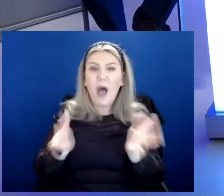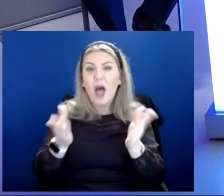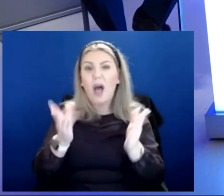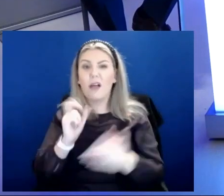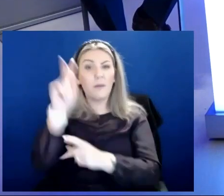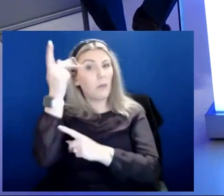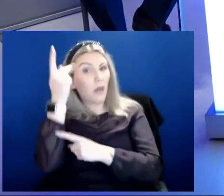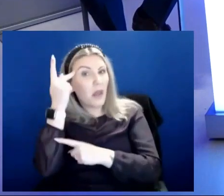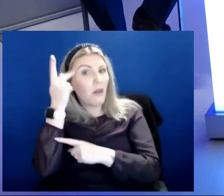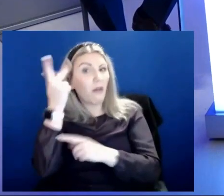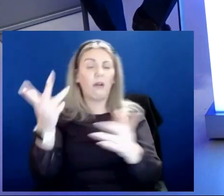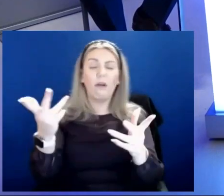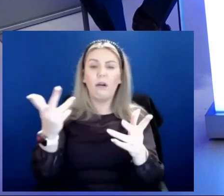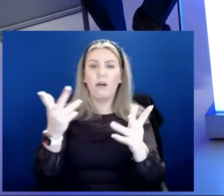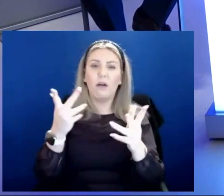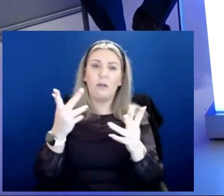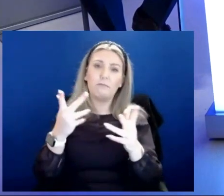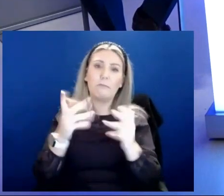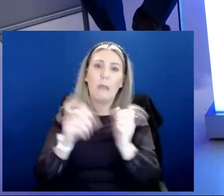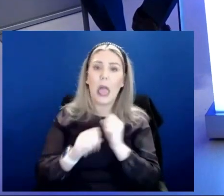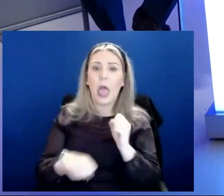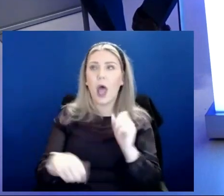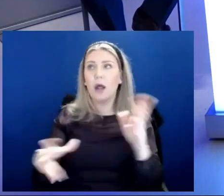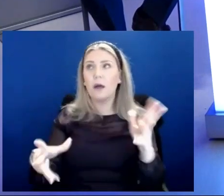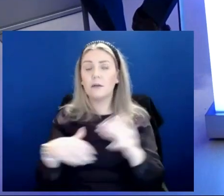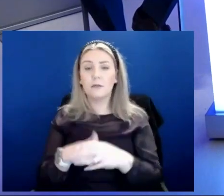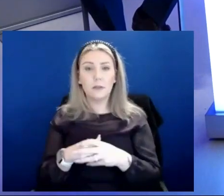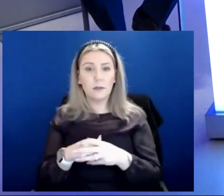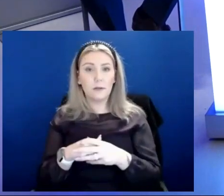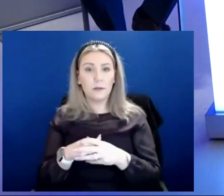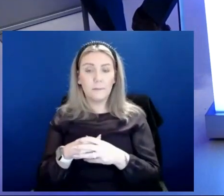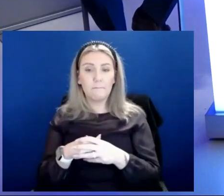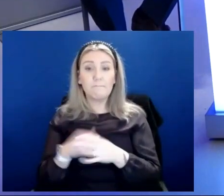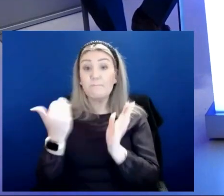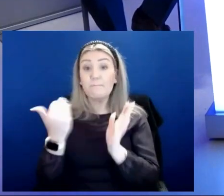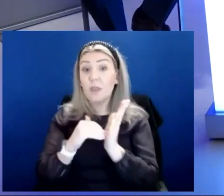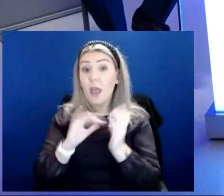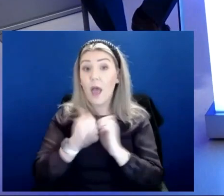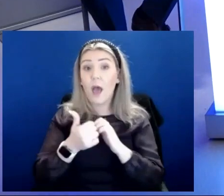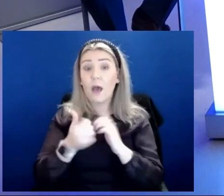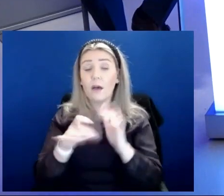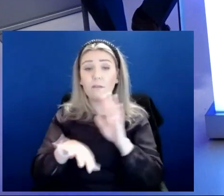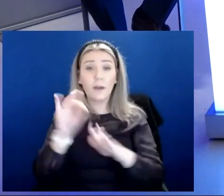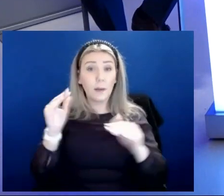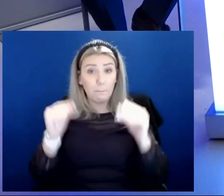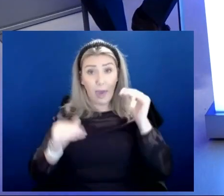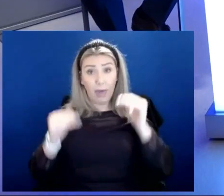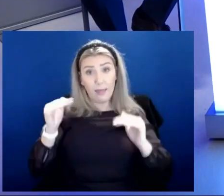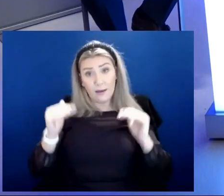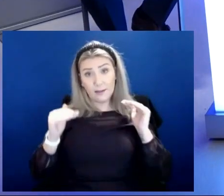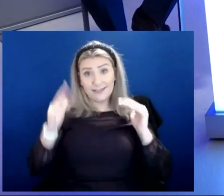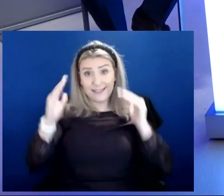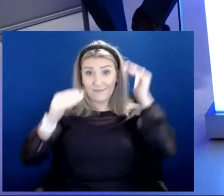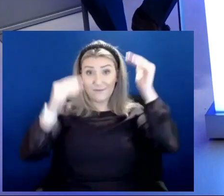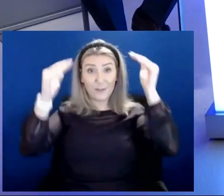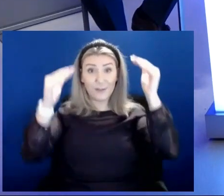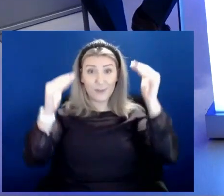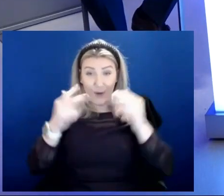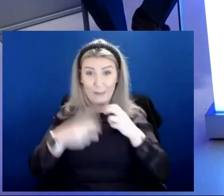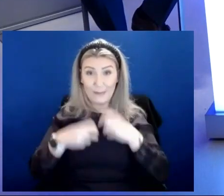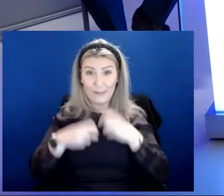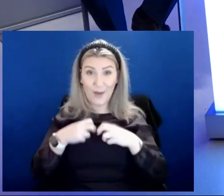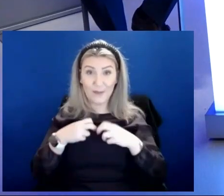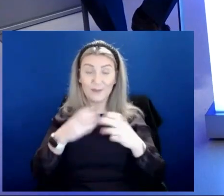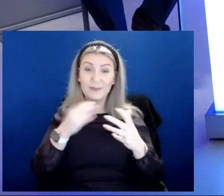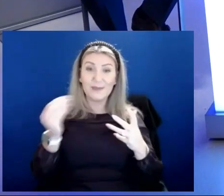that junk. But how do we kind of, again, find the balance of adult problems and put them in the box